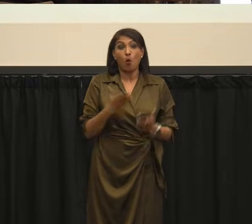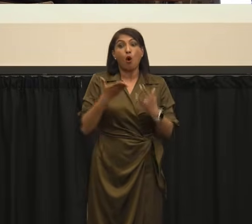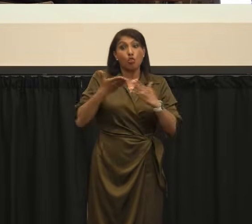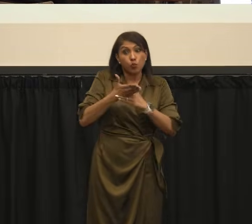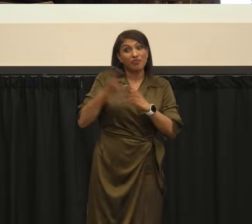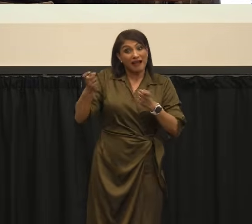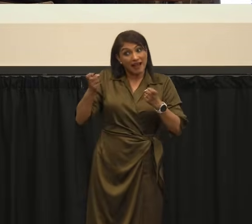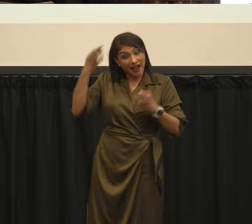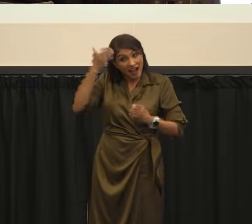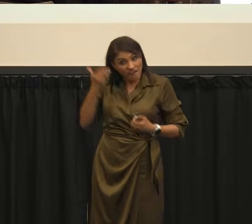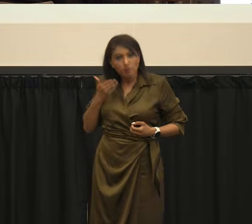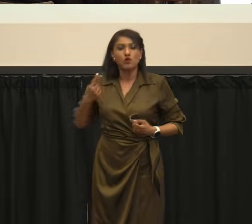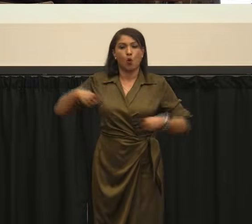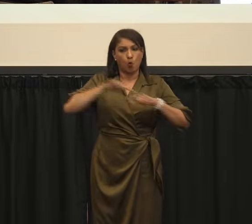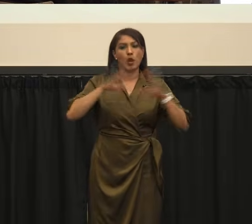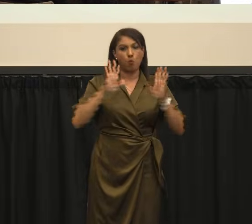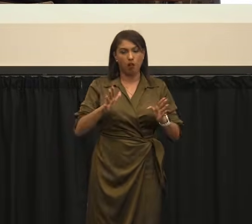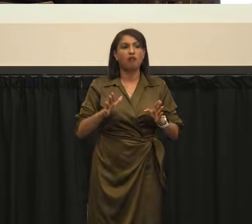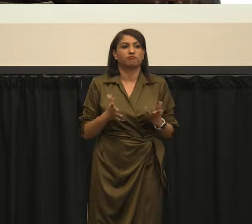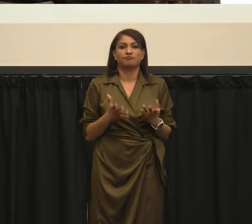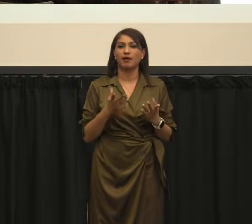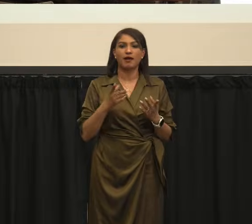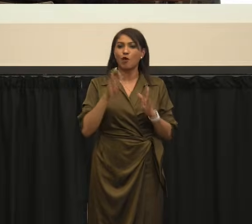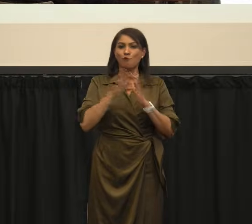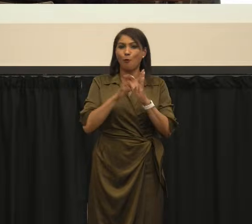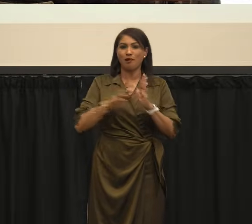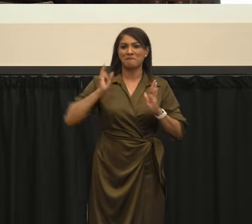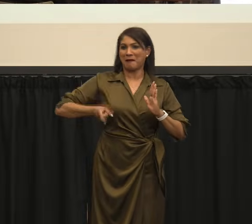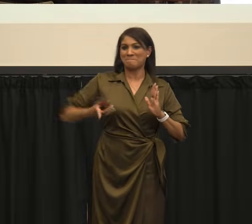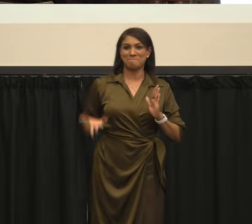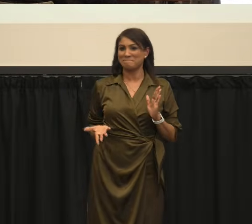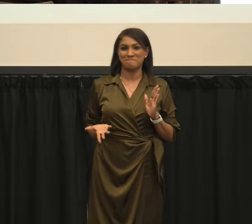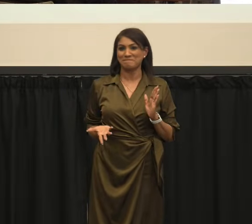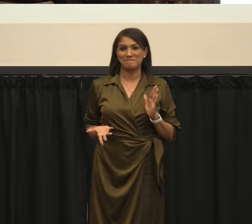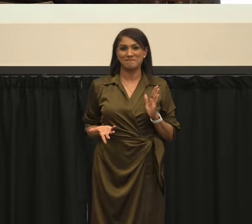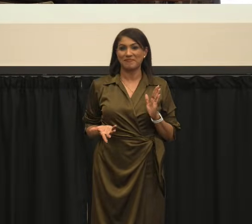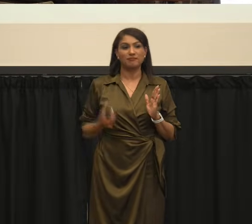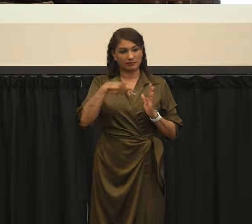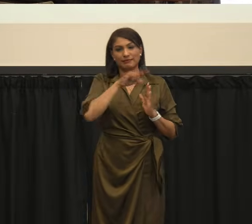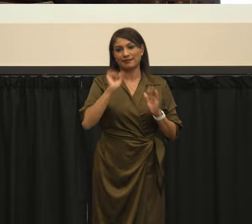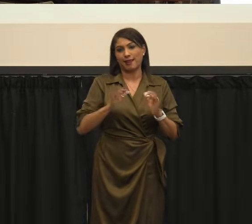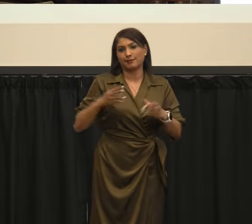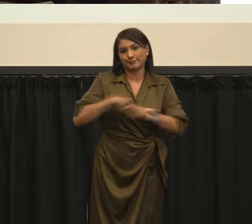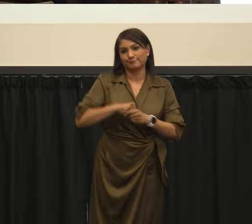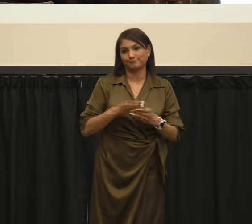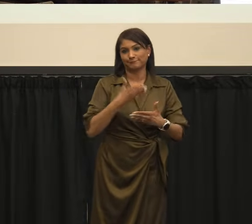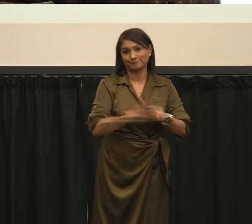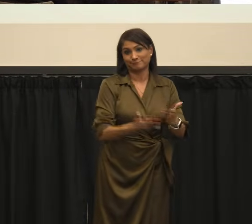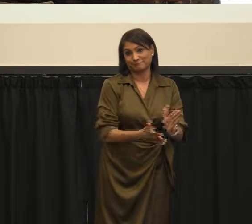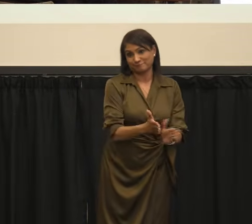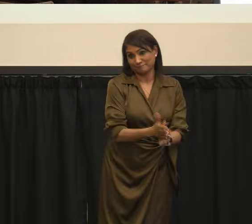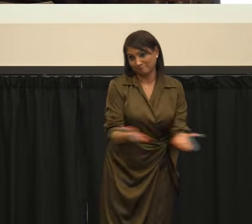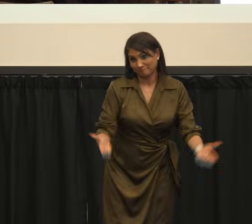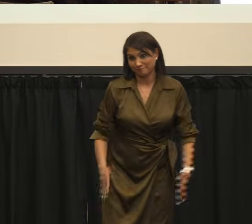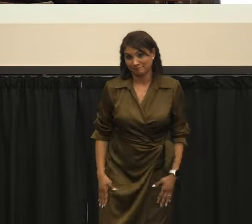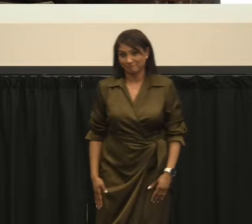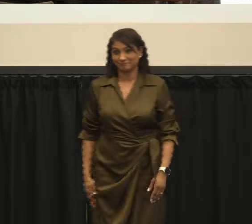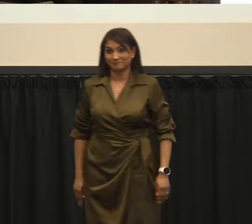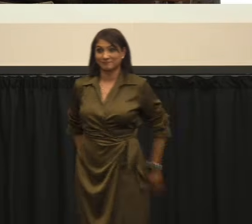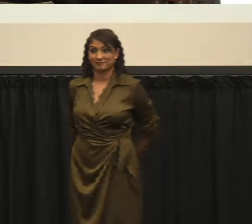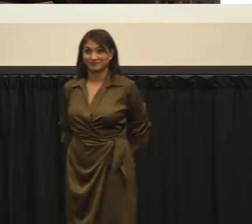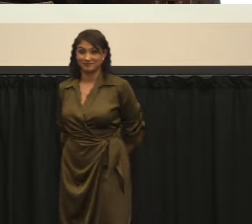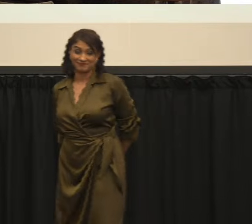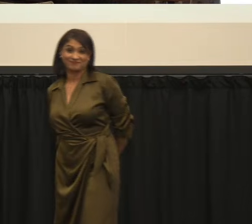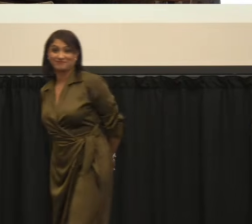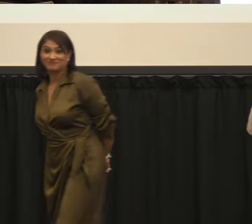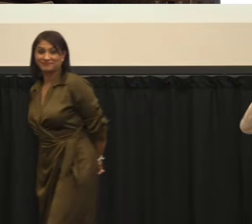stipulates any legislation that will then instruct universities or institutions to share those resources. So that